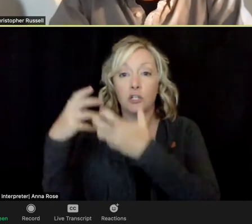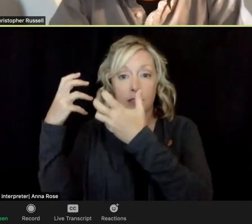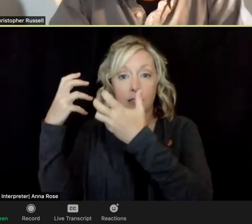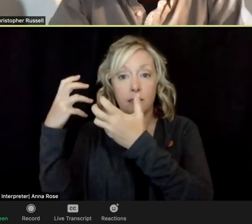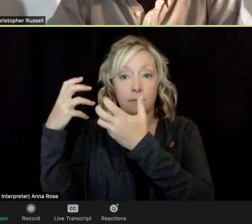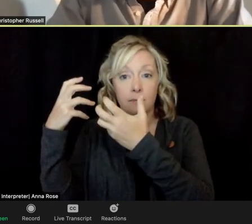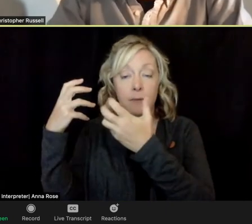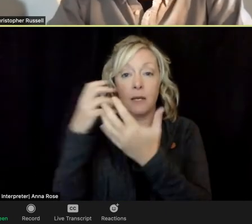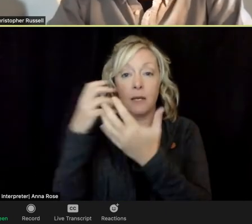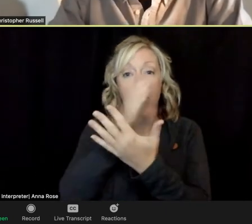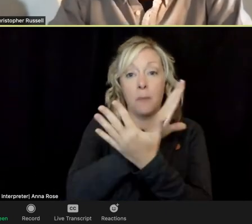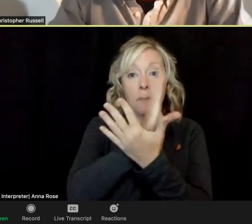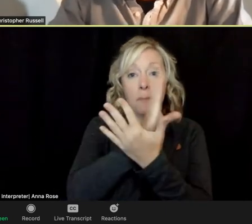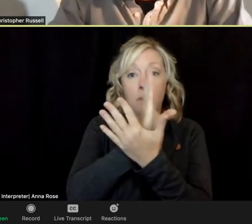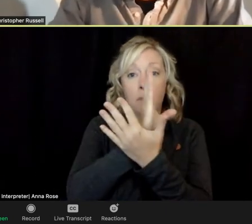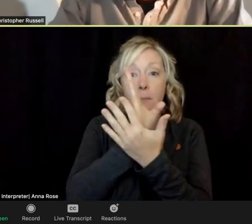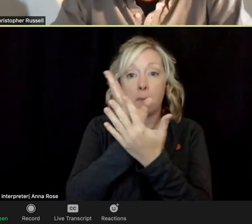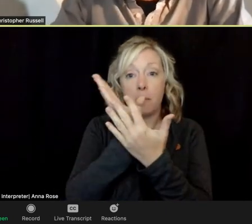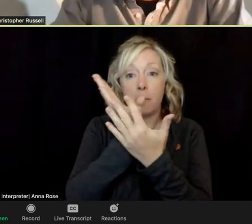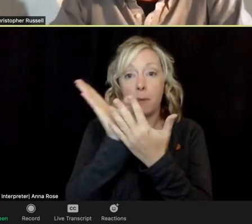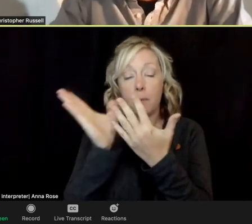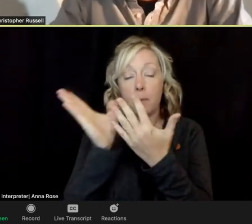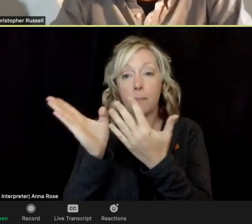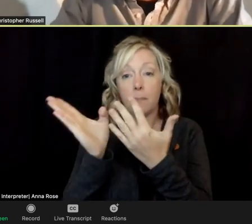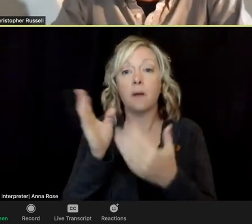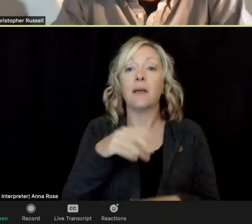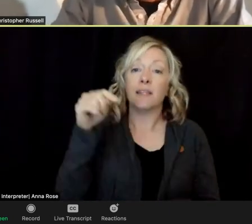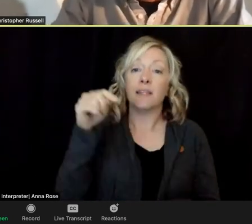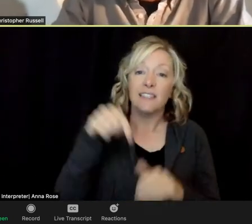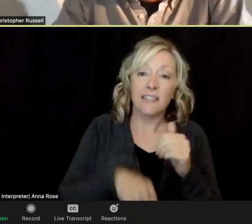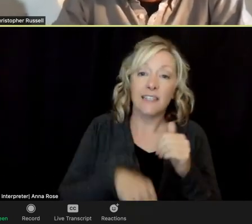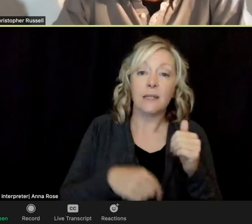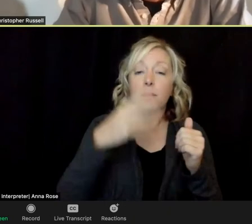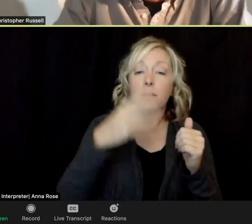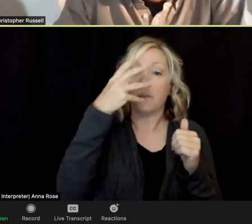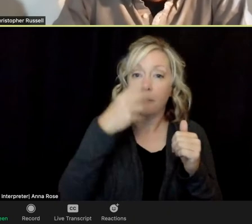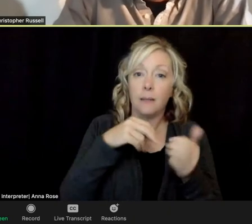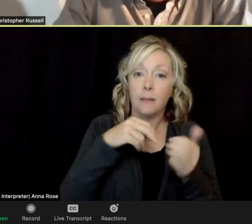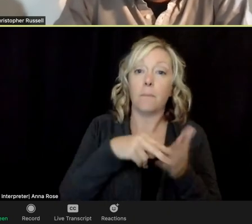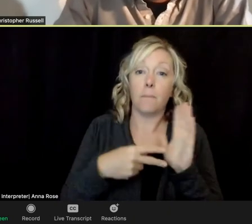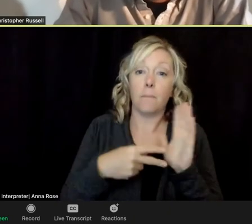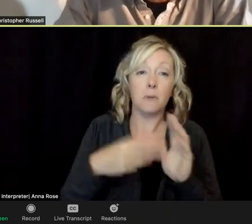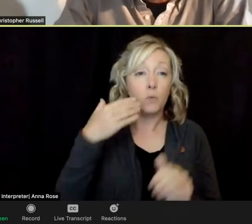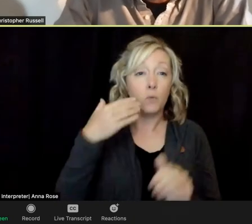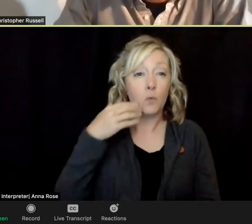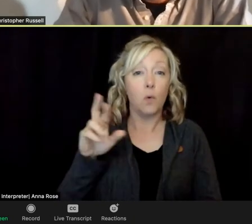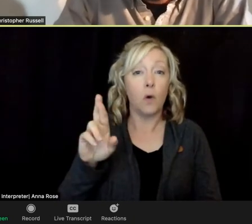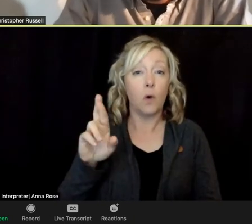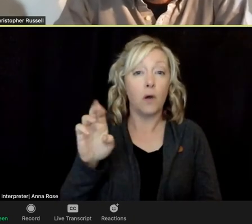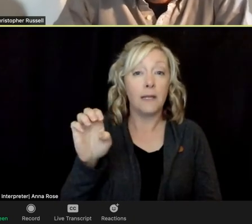states in between. Deep sleep is like really passed out, dreaming, REM sleep. Intermediate sleep is not quite that